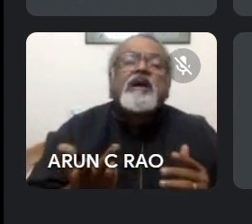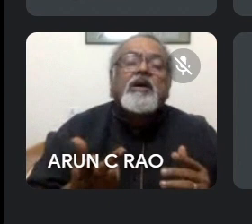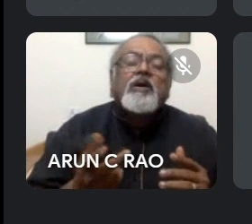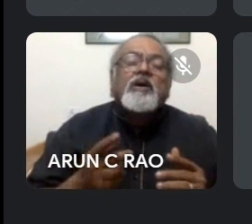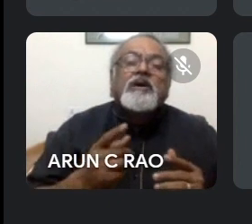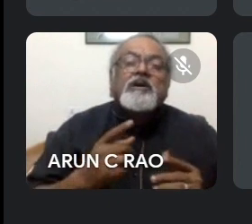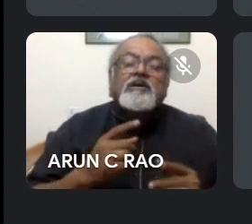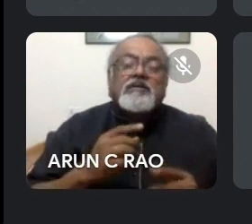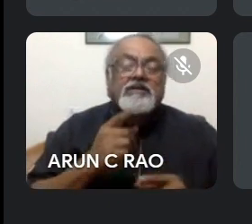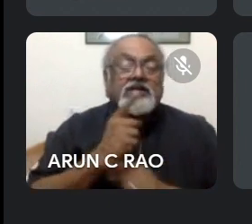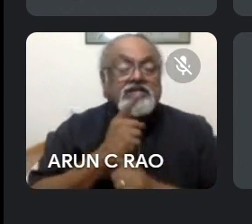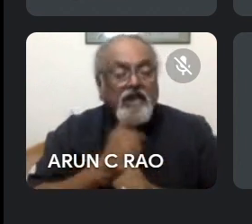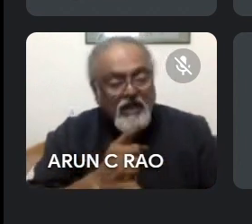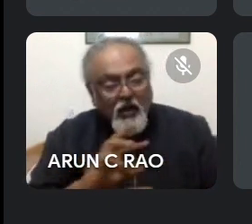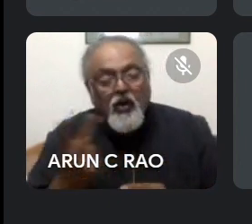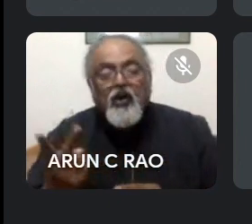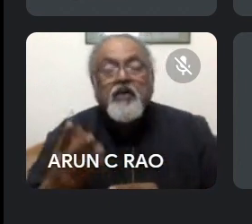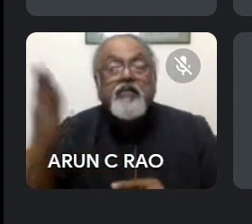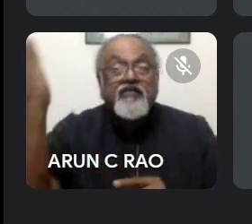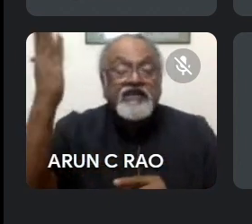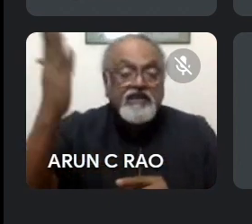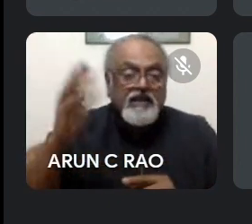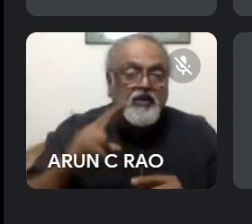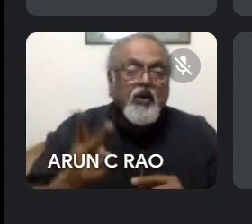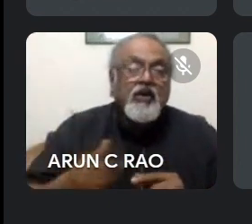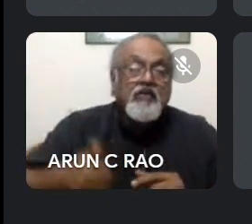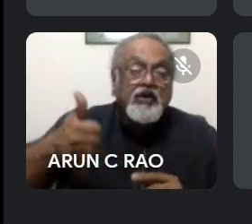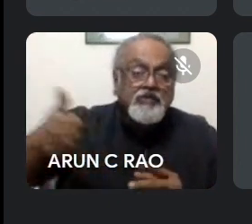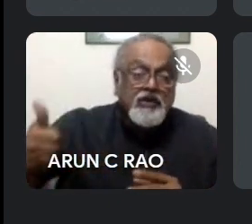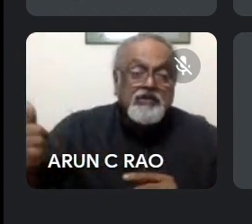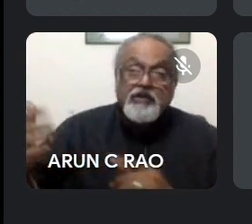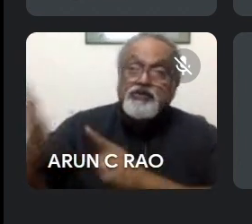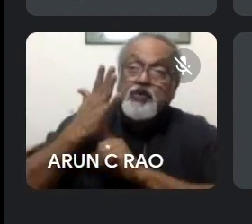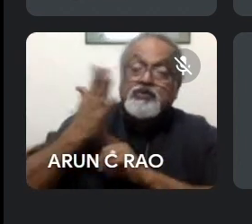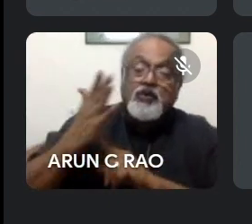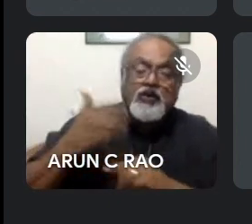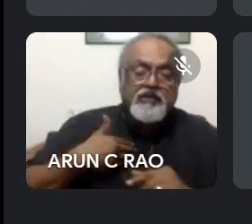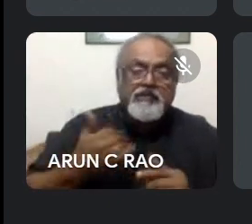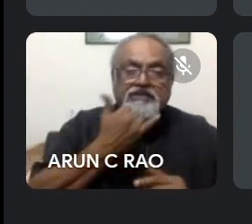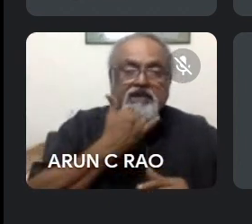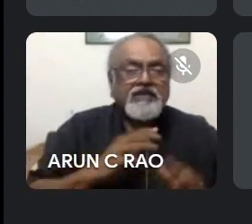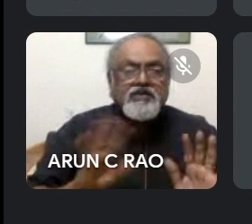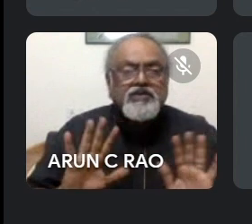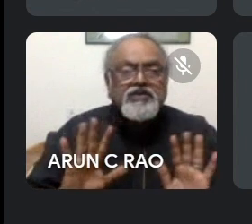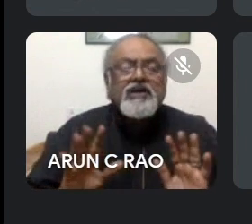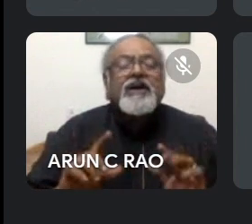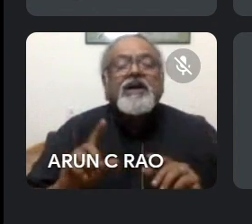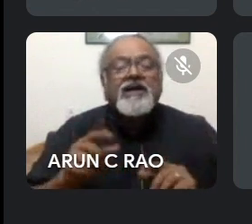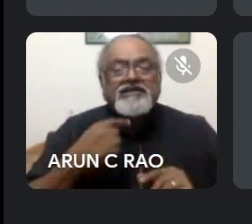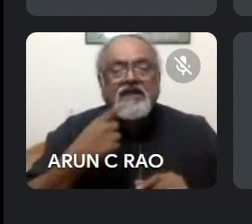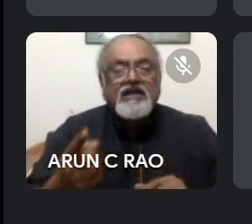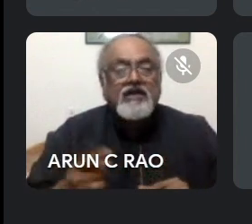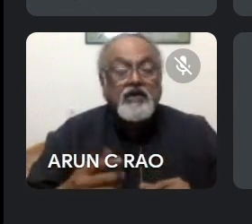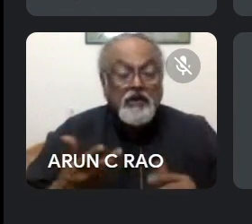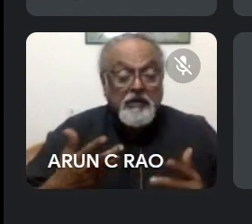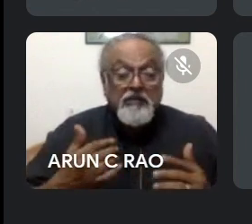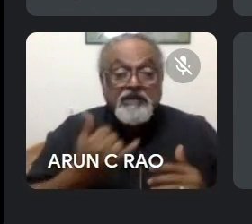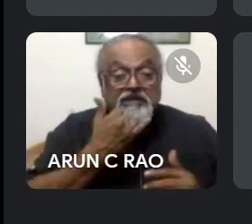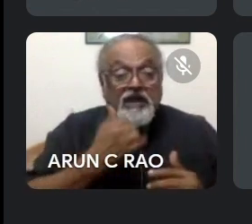our professors, our bosses will point out to us. No, no, no, no. I mean mistakes that frustrate you.